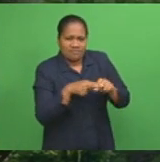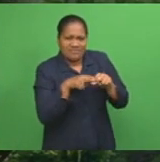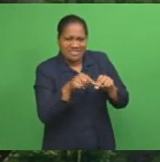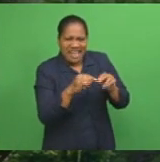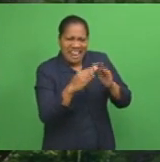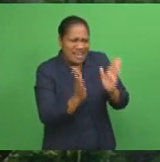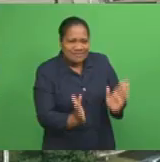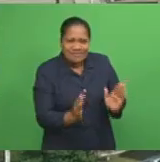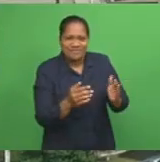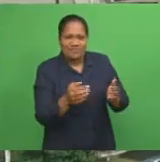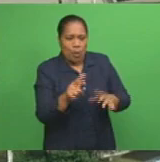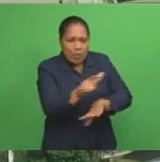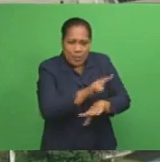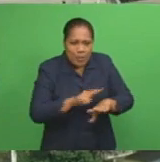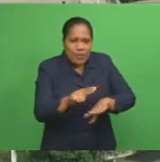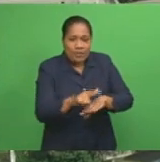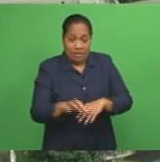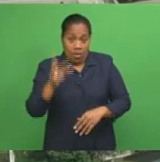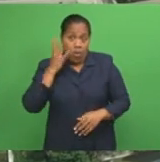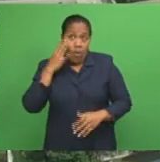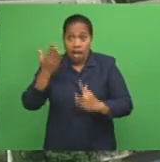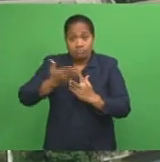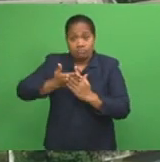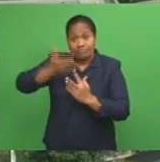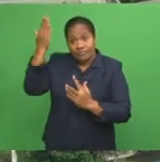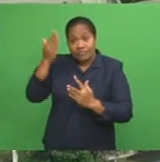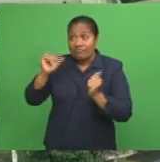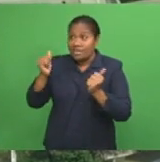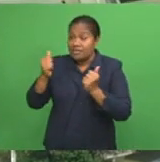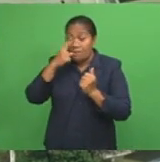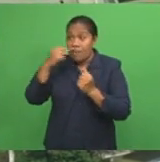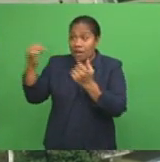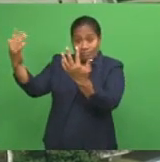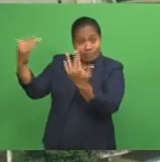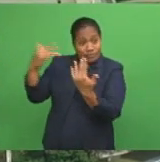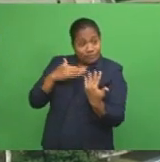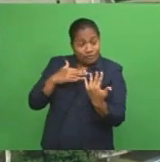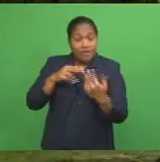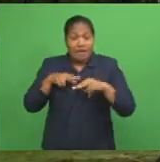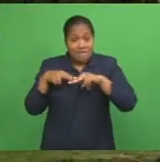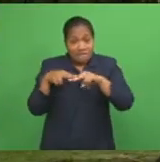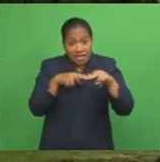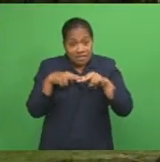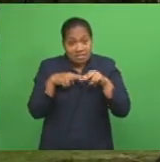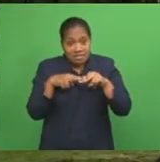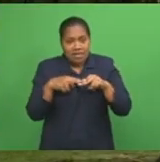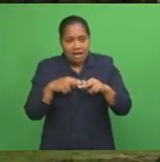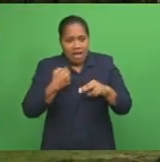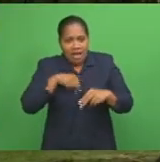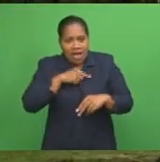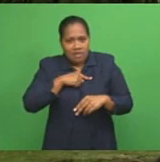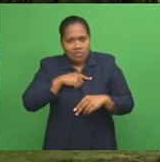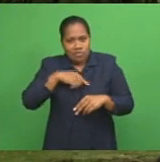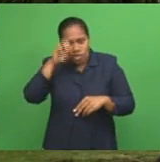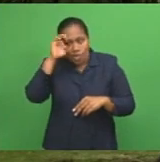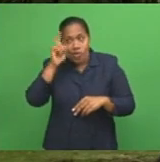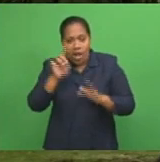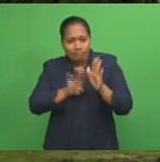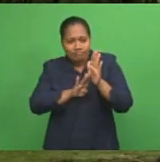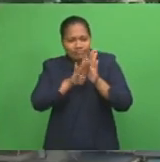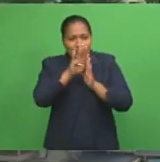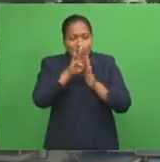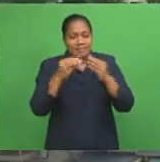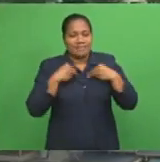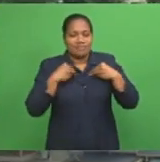open and we have a flow of people coming back and forth from Fiji, we expect an increase in business from overseas